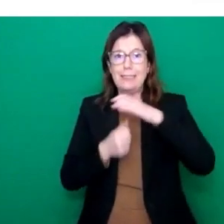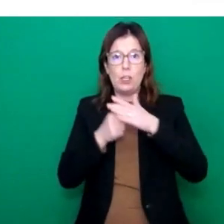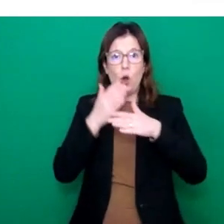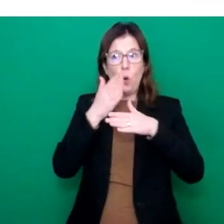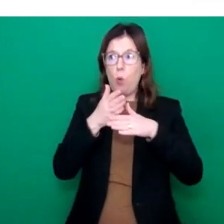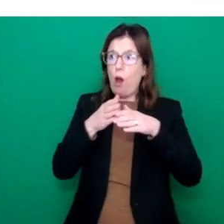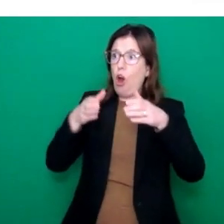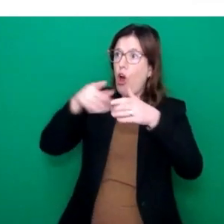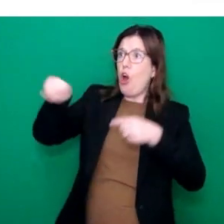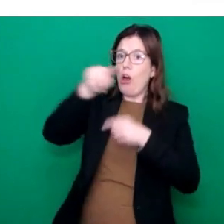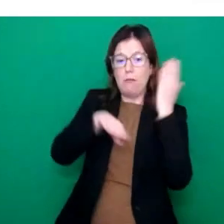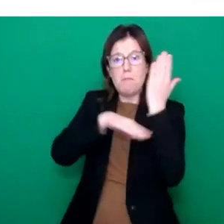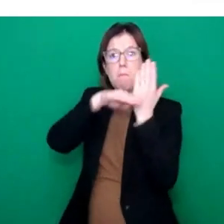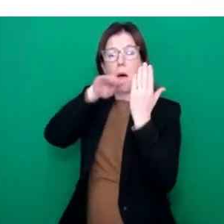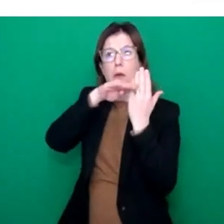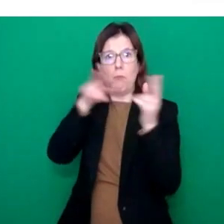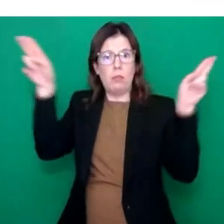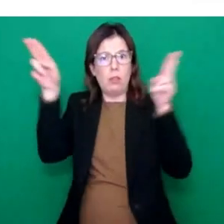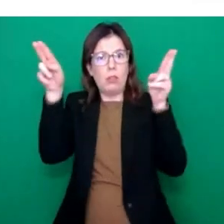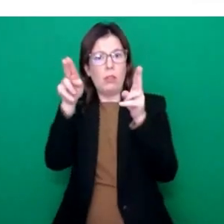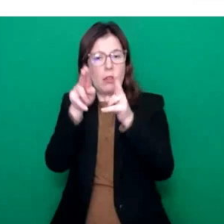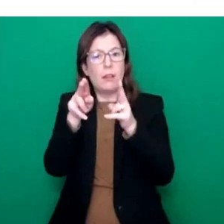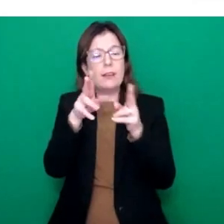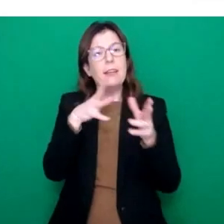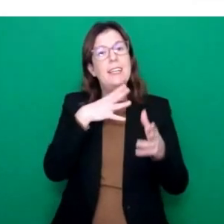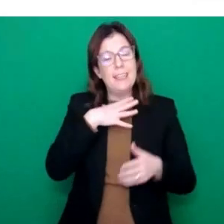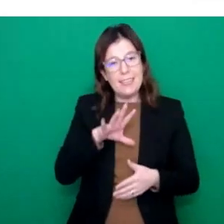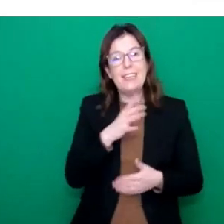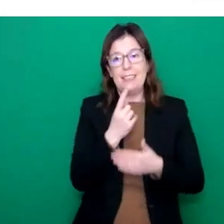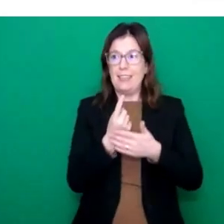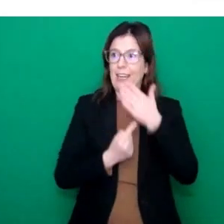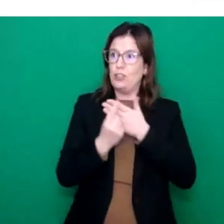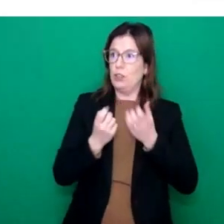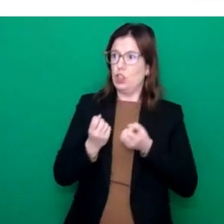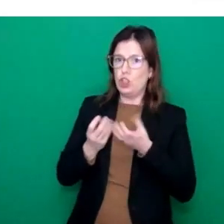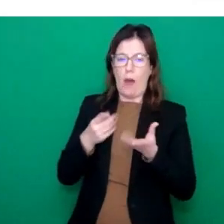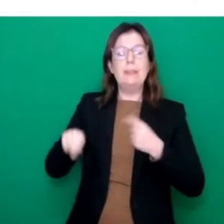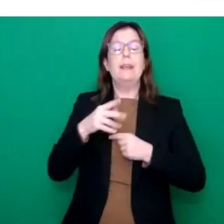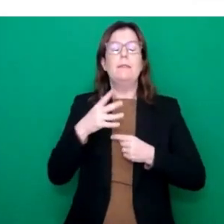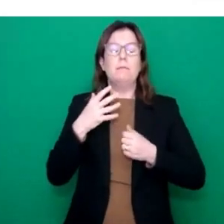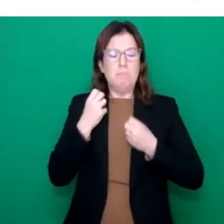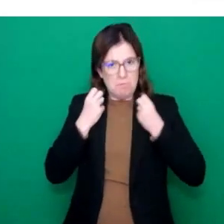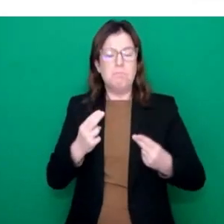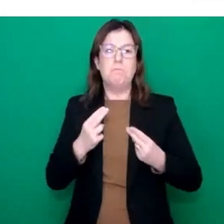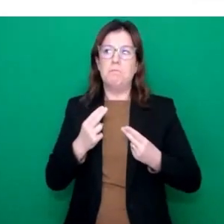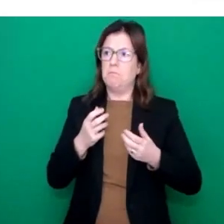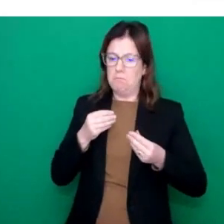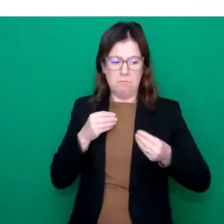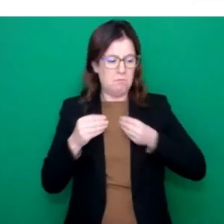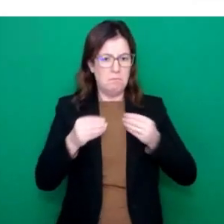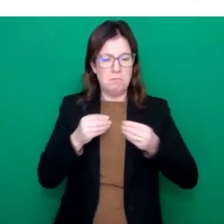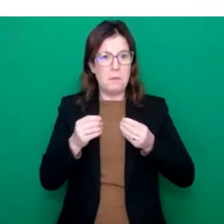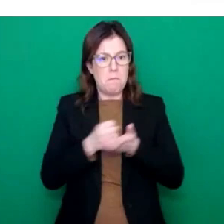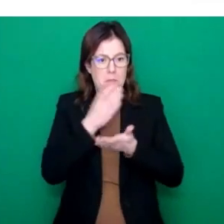health professions, this too needs to correlate with the individual service will, ability and reflexivity to make